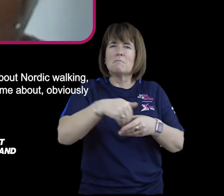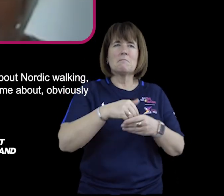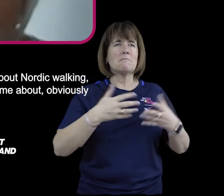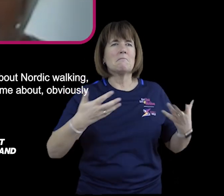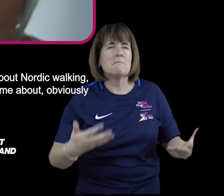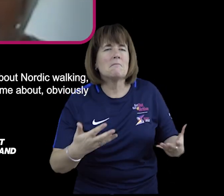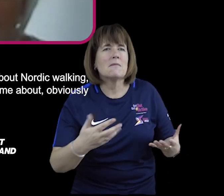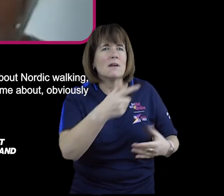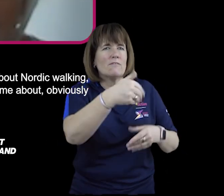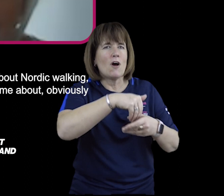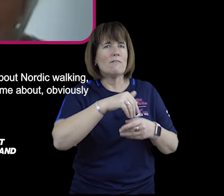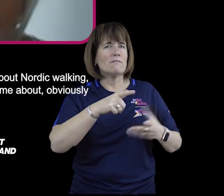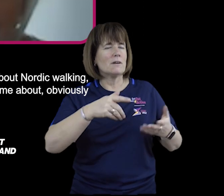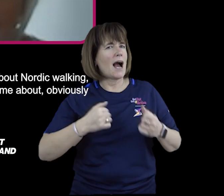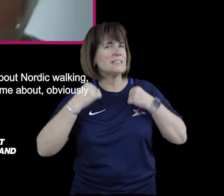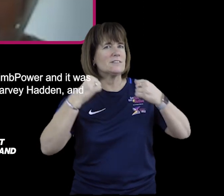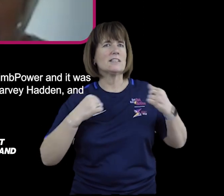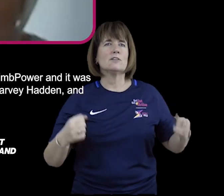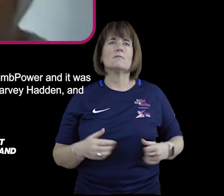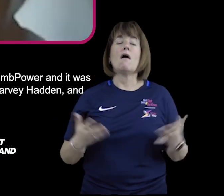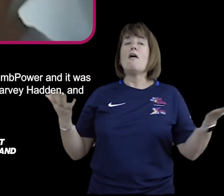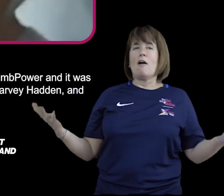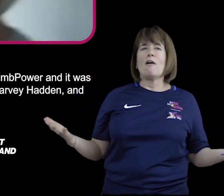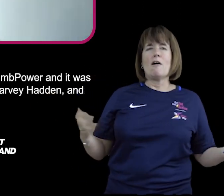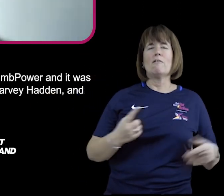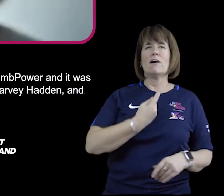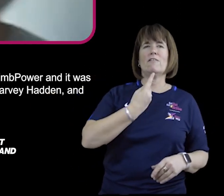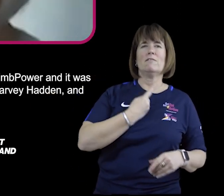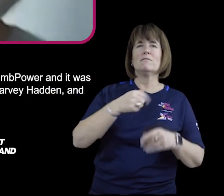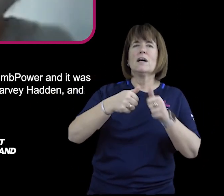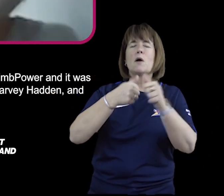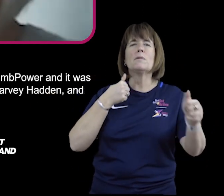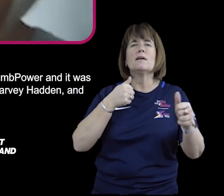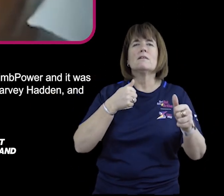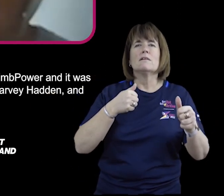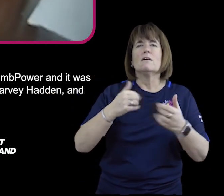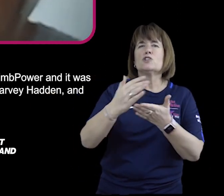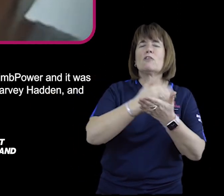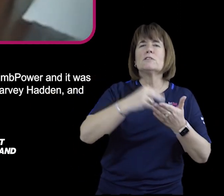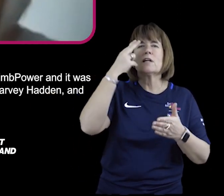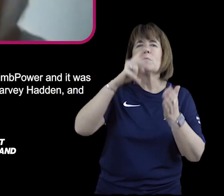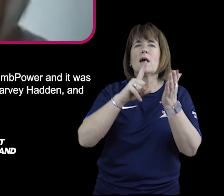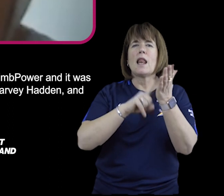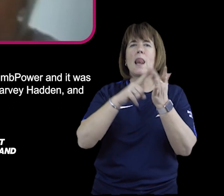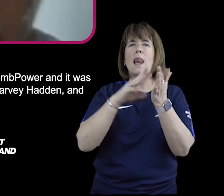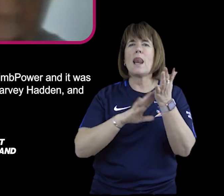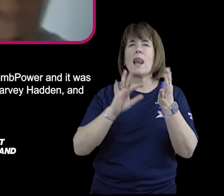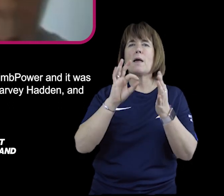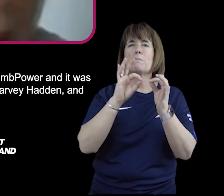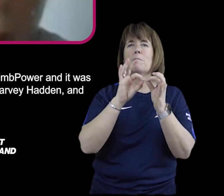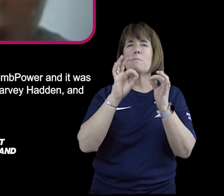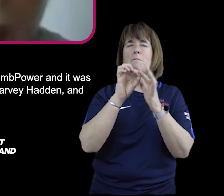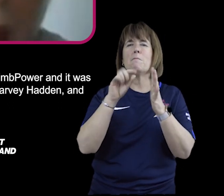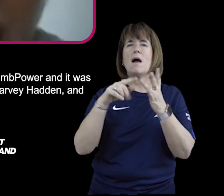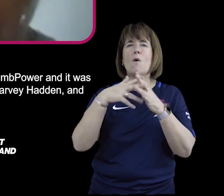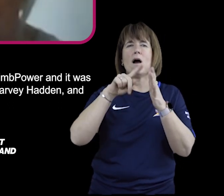participating in this wonderful activity. Yes, well, I'm involved with a charity company called Limb